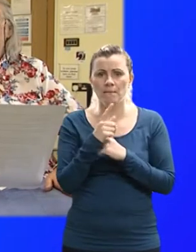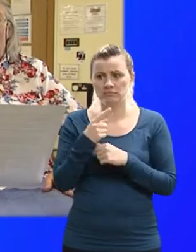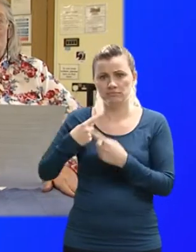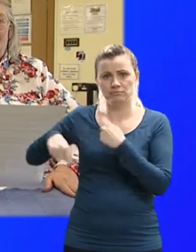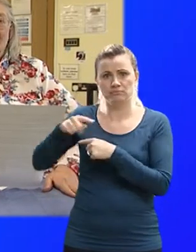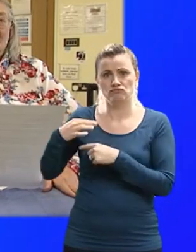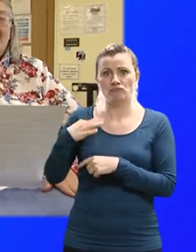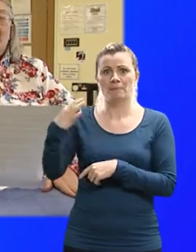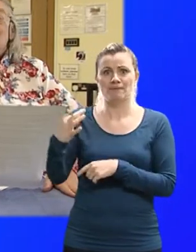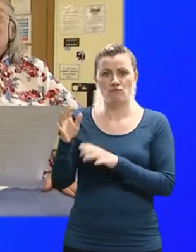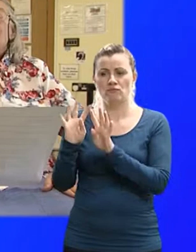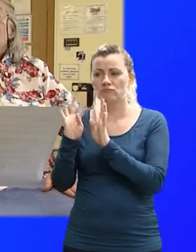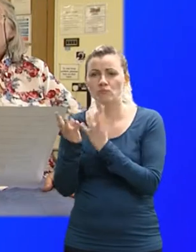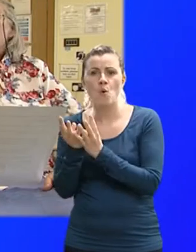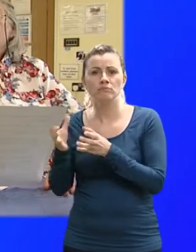slow down.